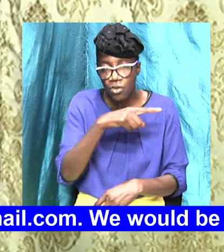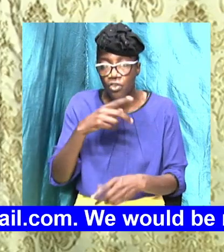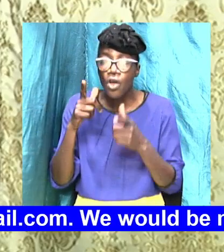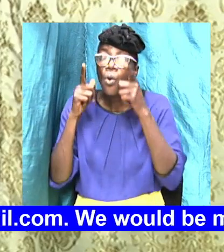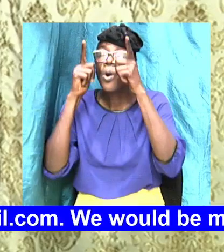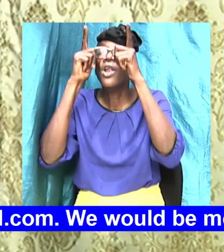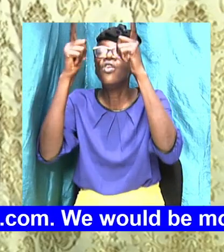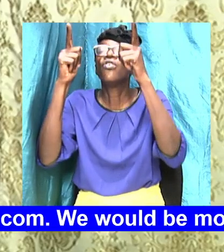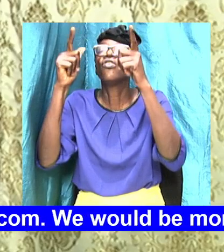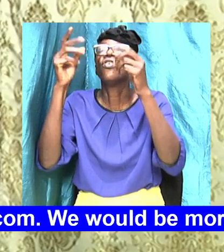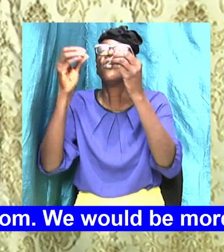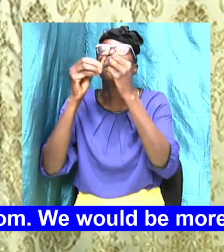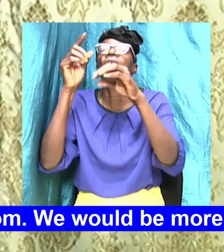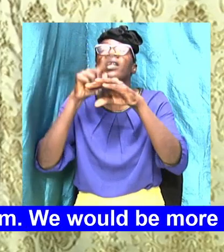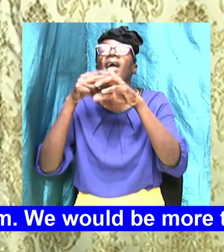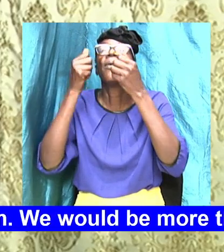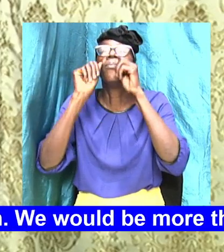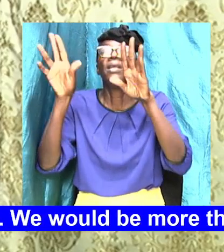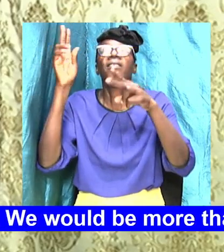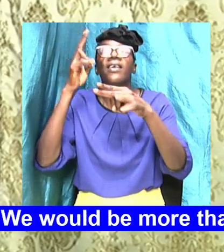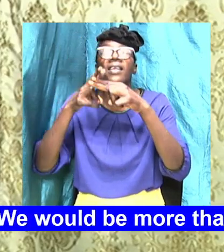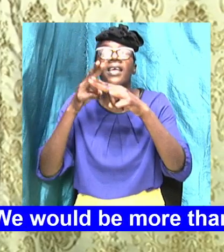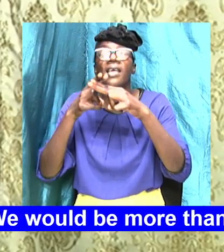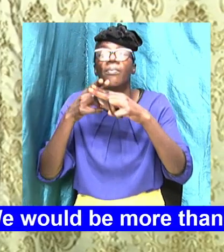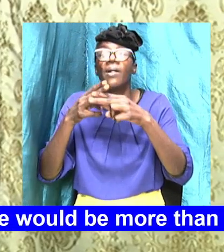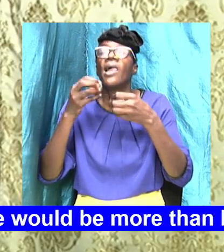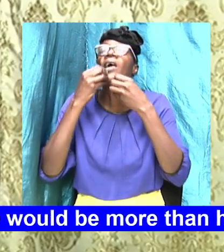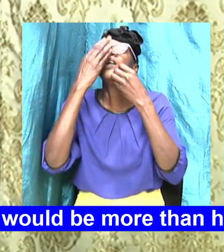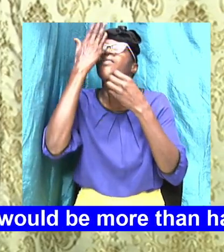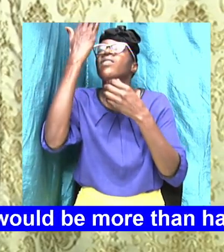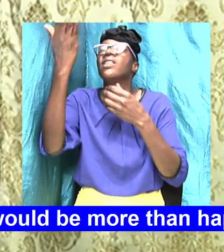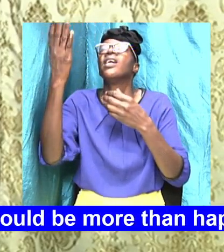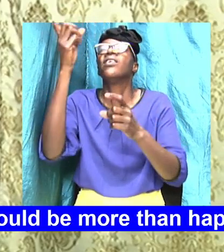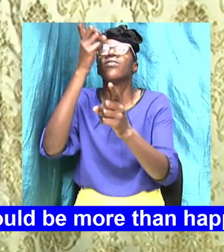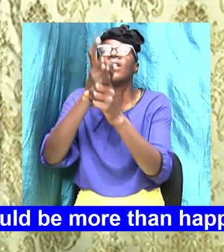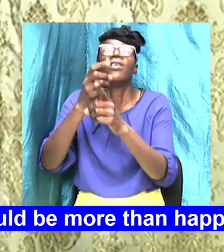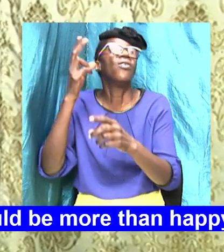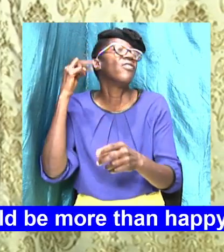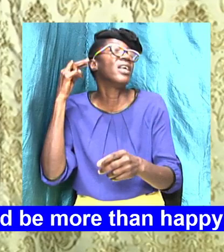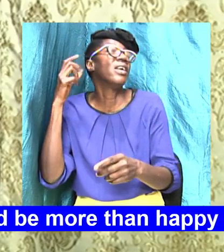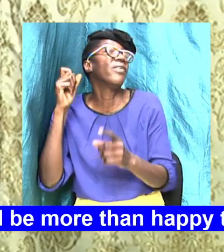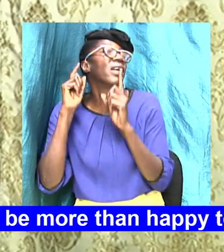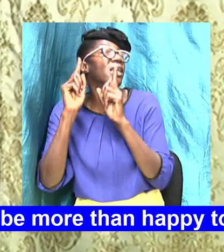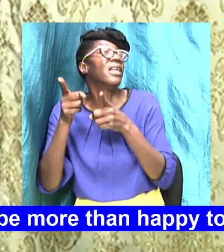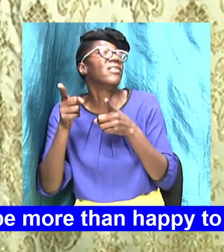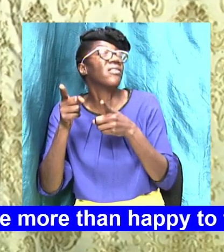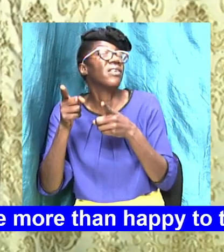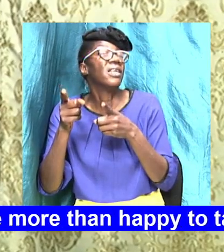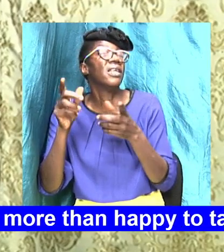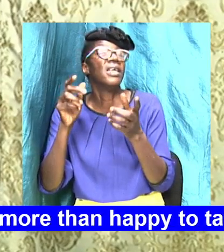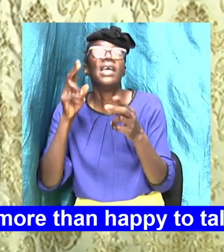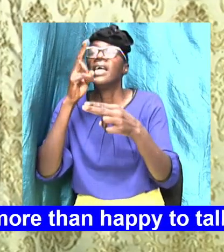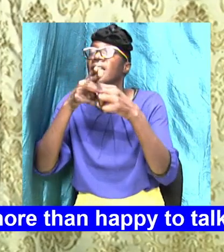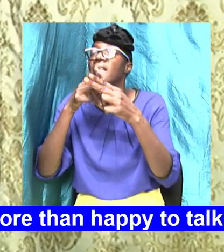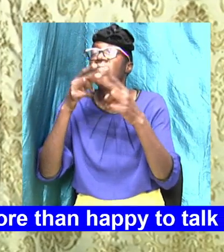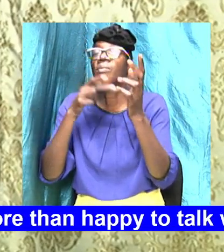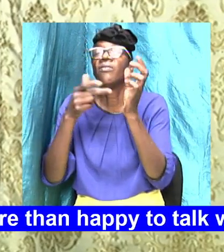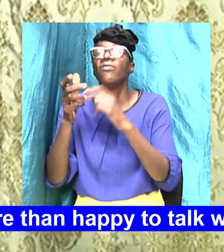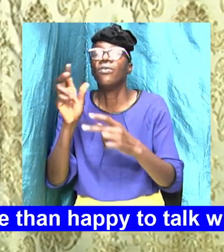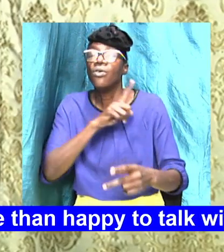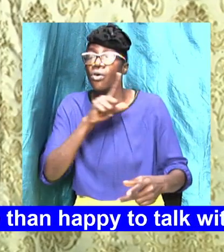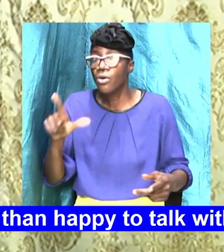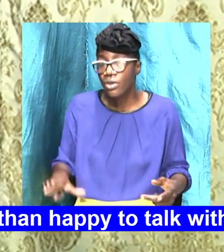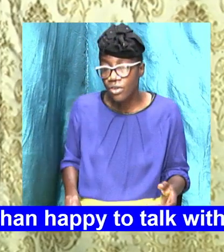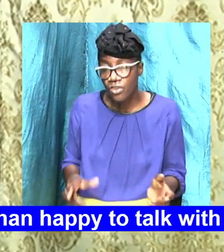to you one more time and we bless your name. God, we give you thanks right now for hearing and for answering. In the name of the Lord